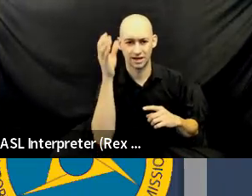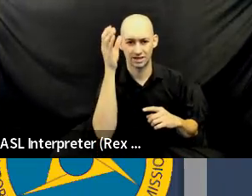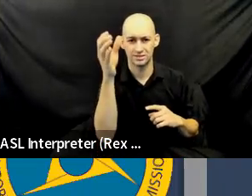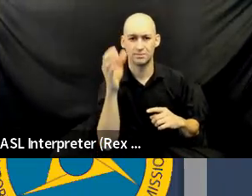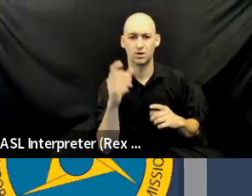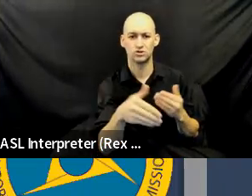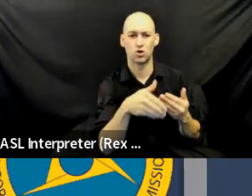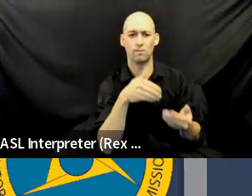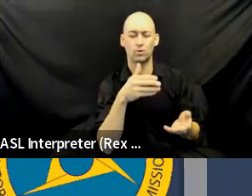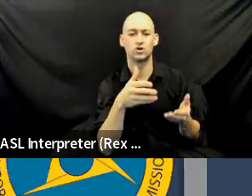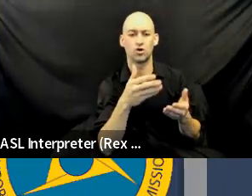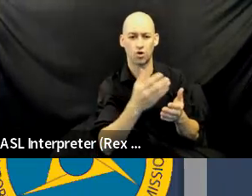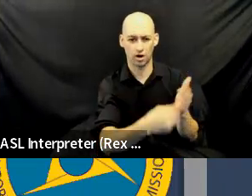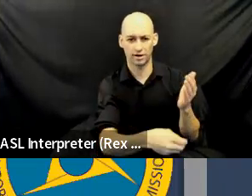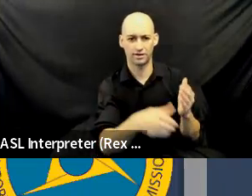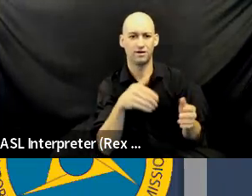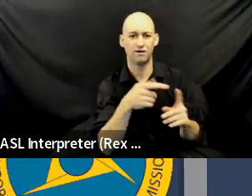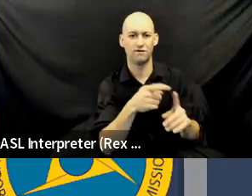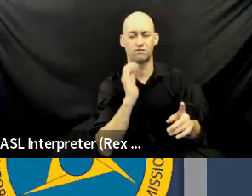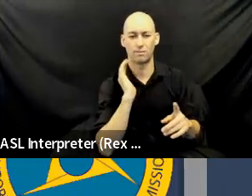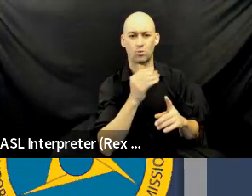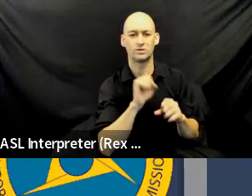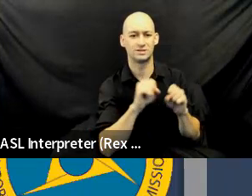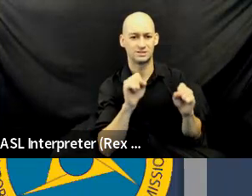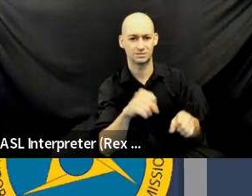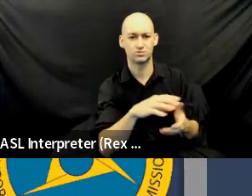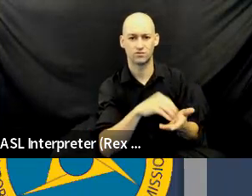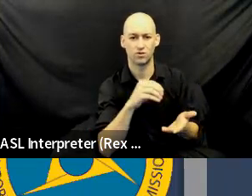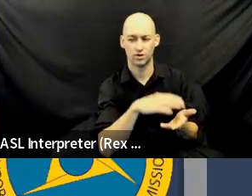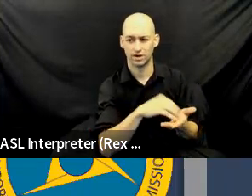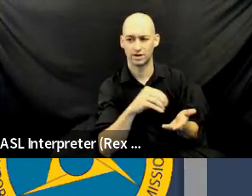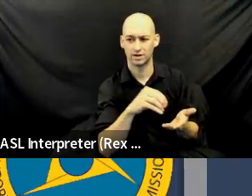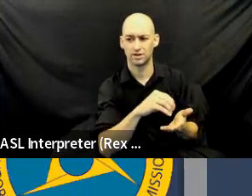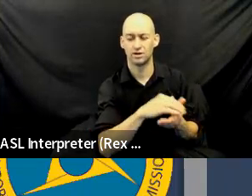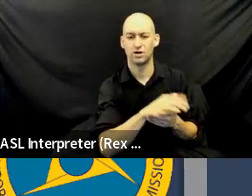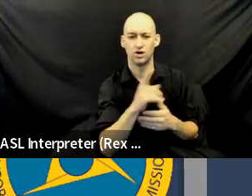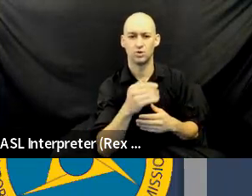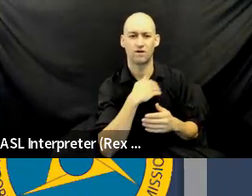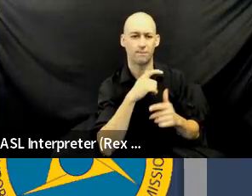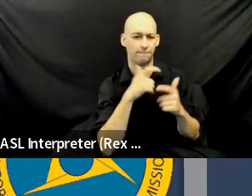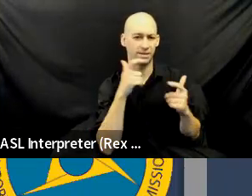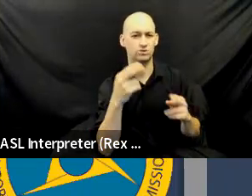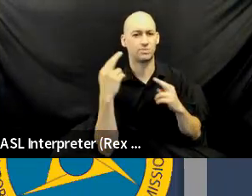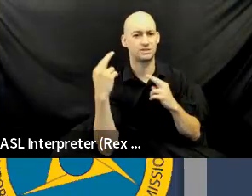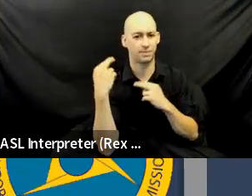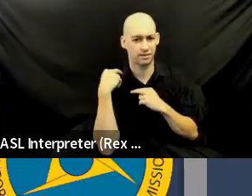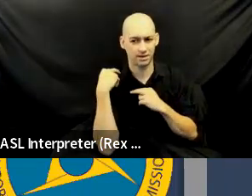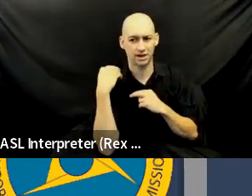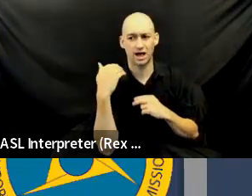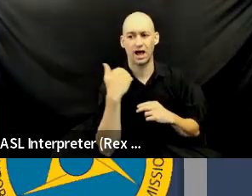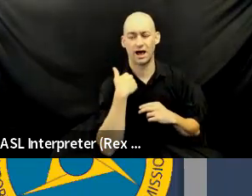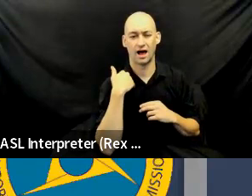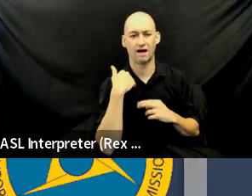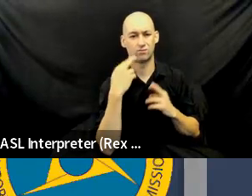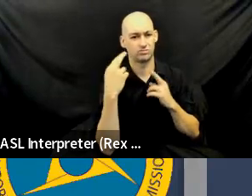gone in our systems of learning. And so you have a big responsibility. I have a big responsibility